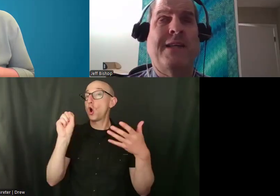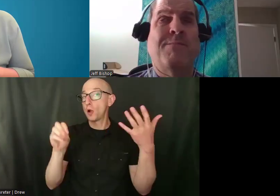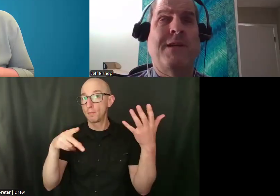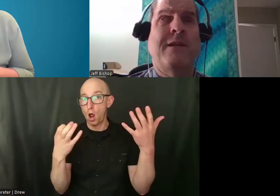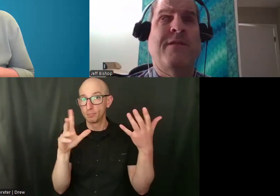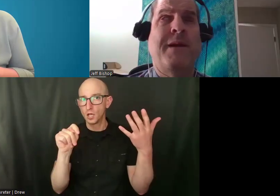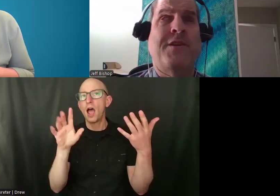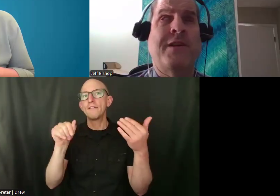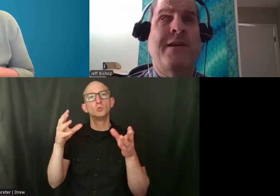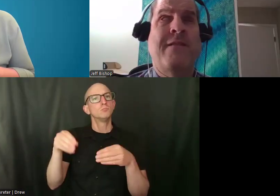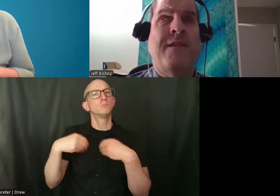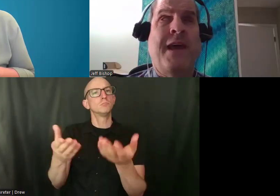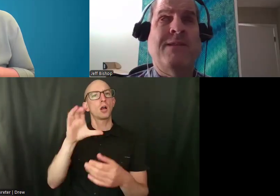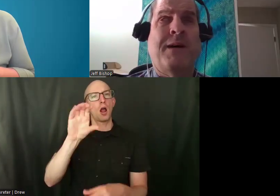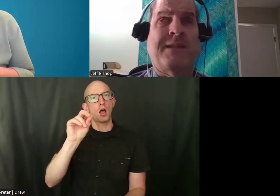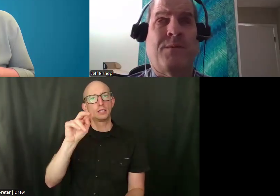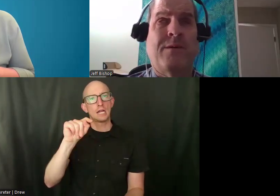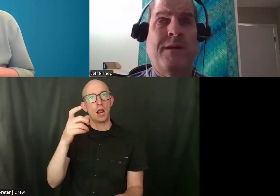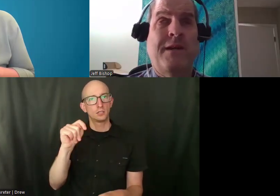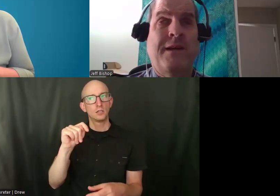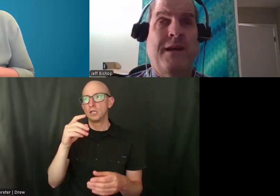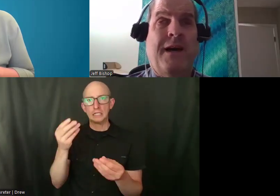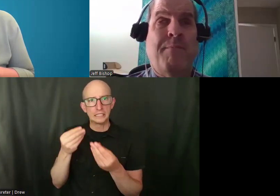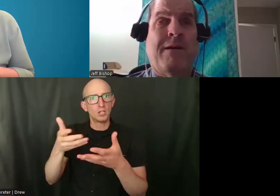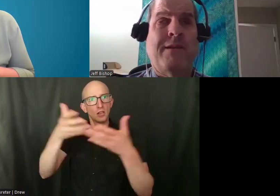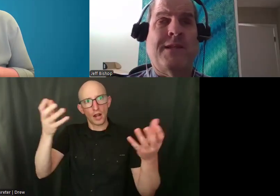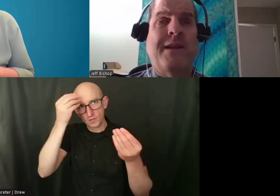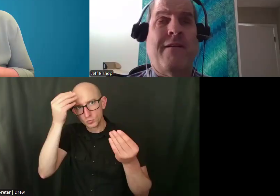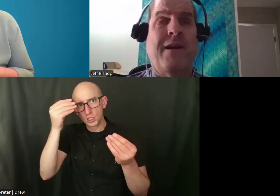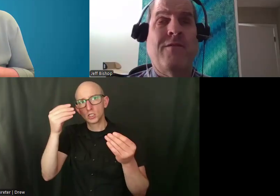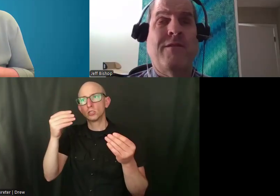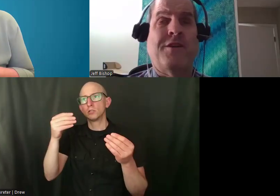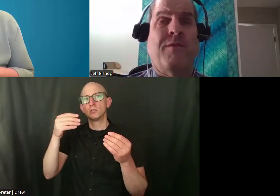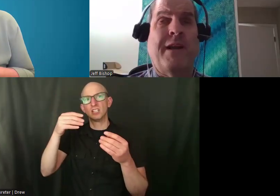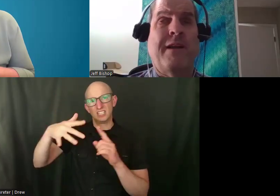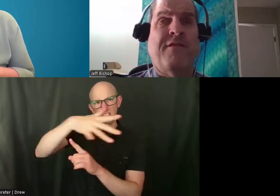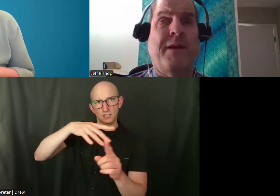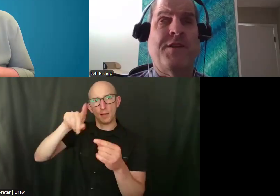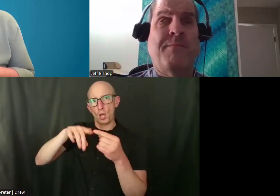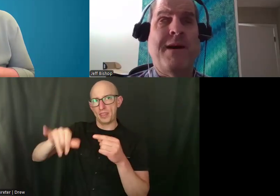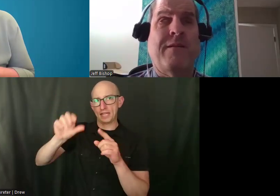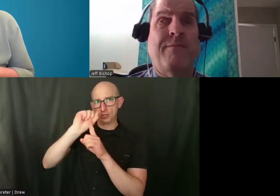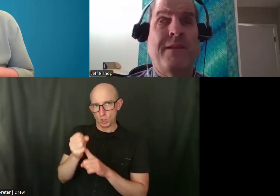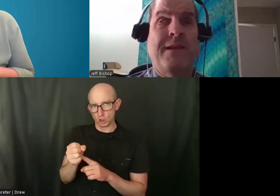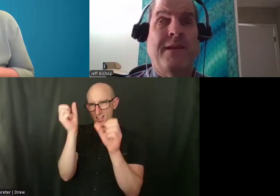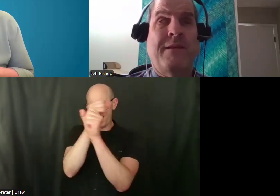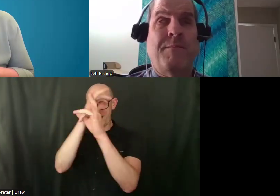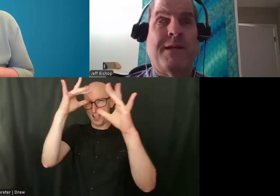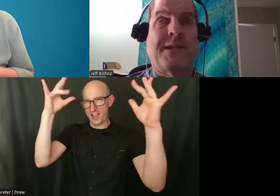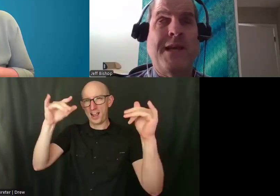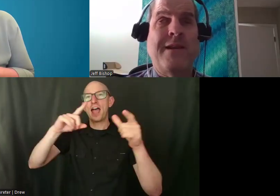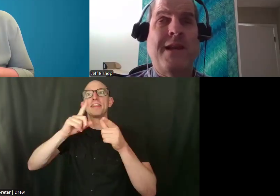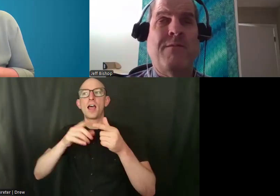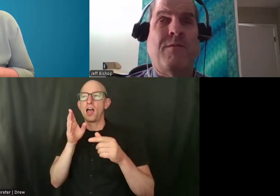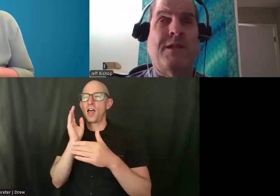AI as much information as possible about the scenario that you're wanting information about,